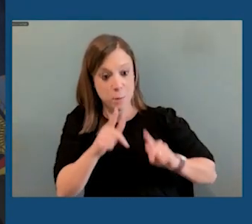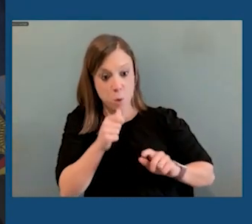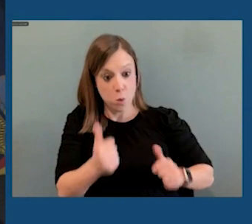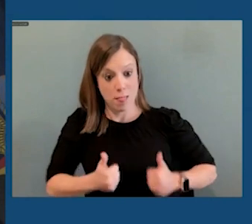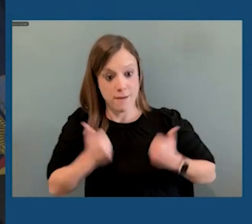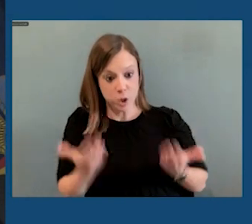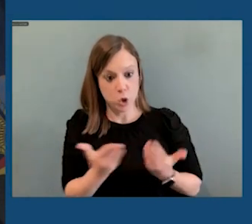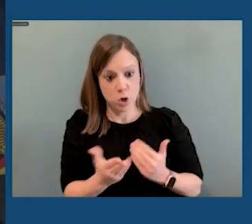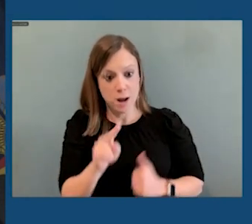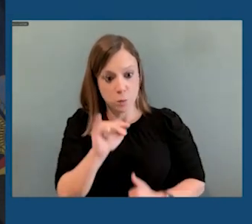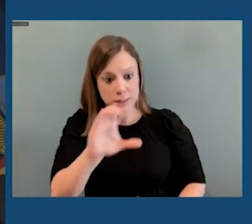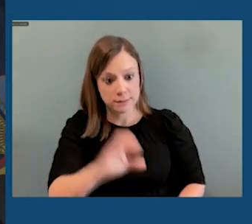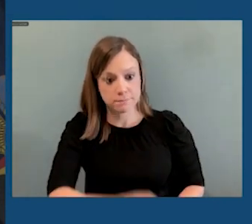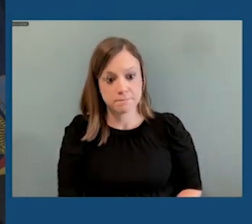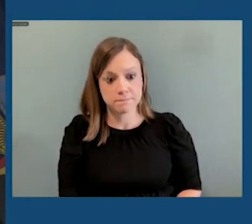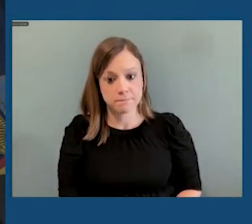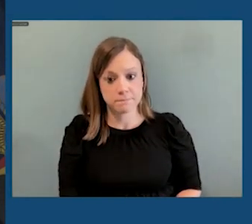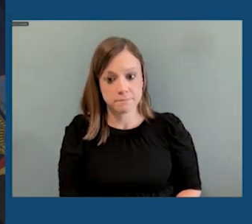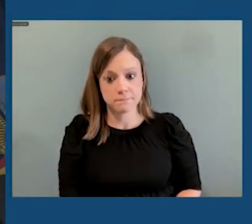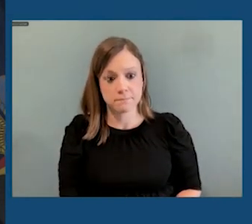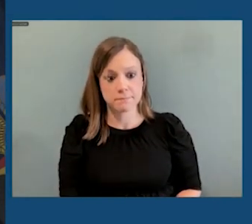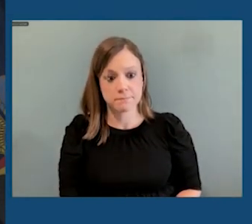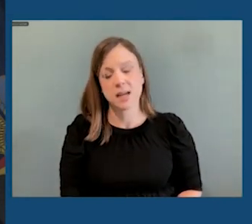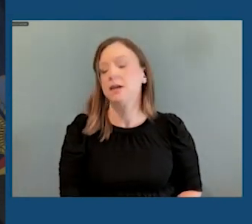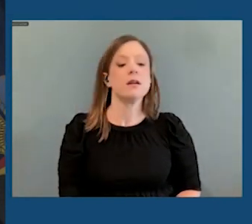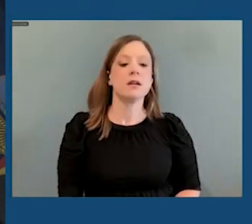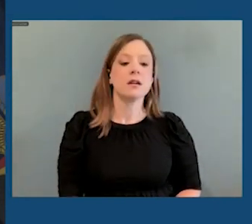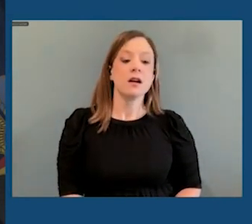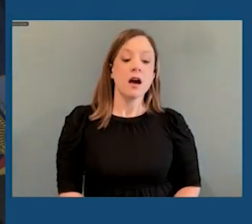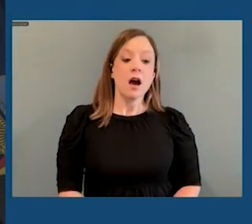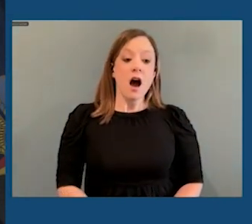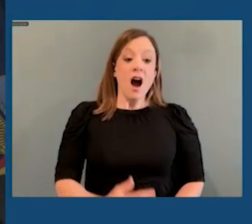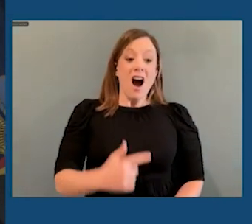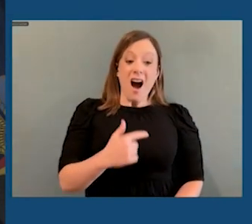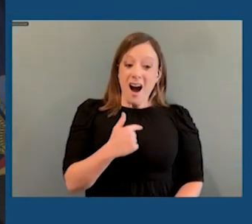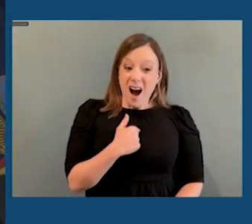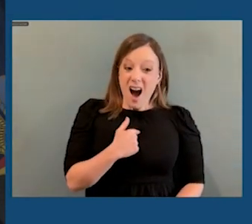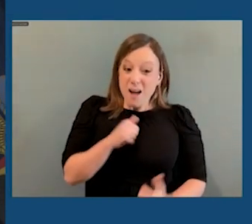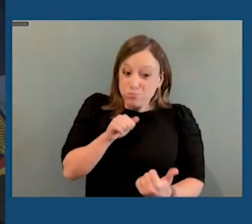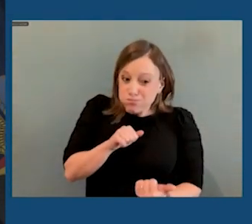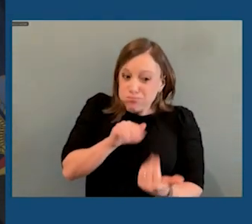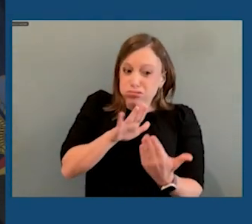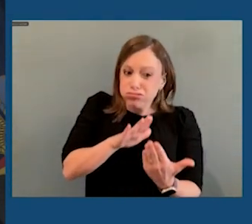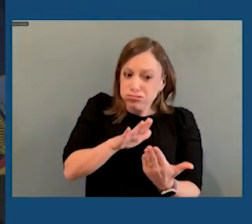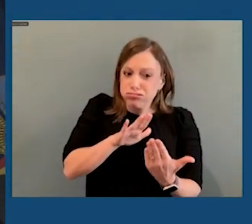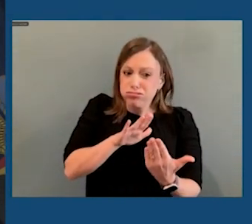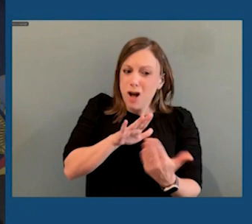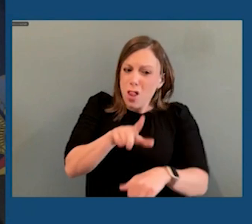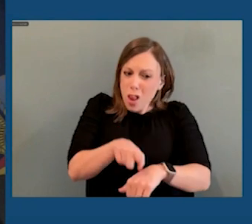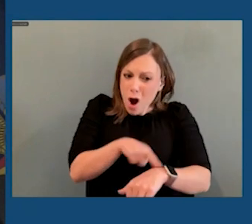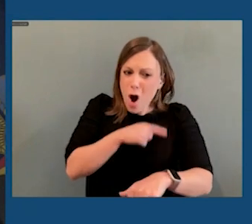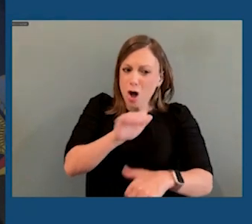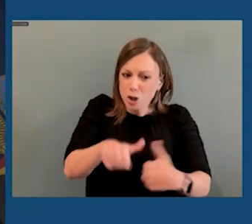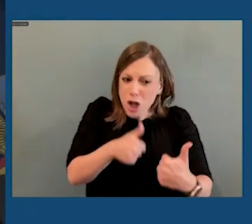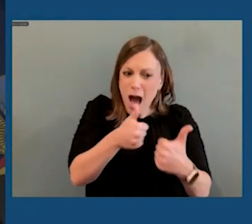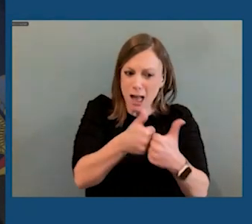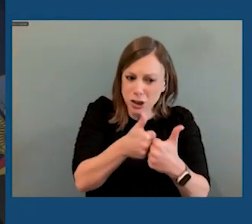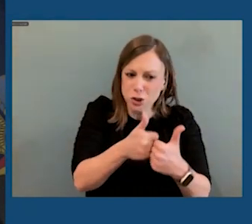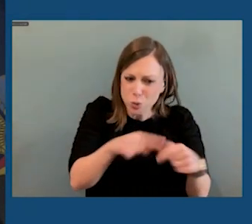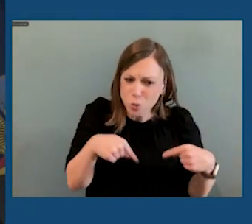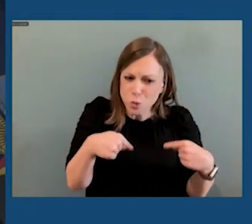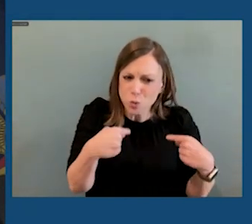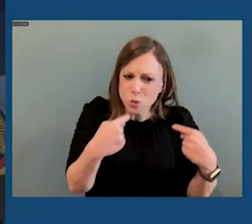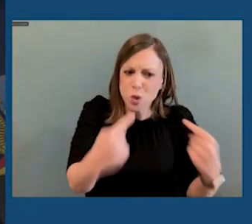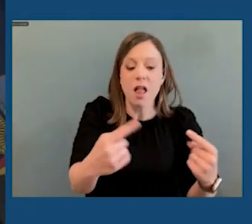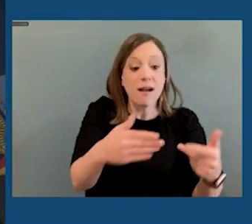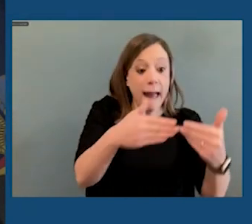many of you know that when I encounter long existing challenges, like housing and crime, ignored by leaders before